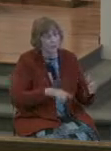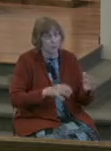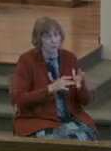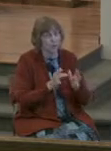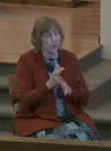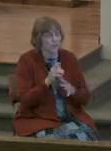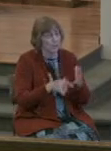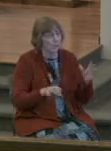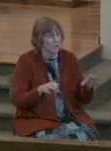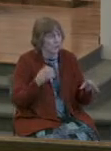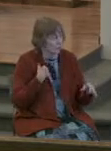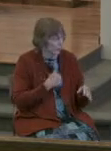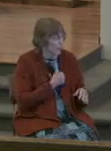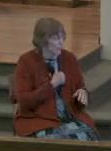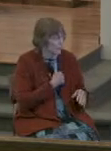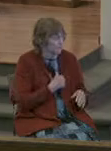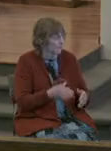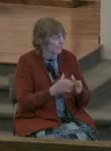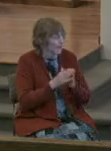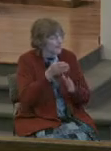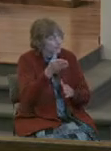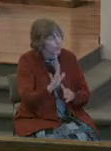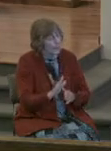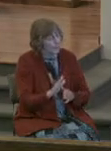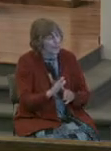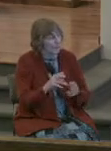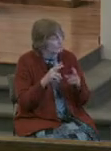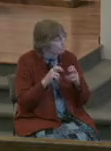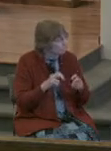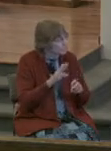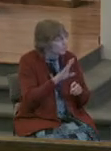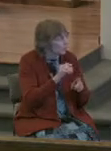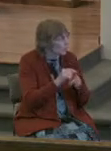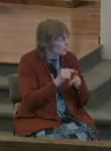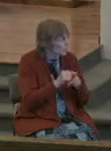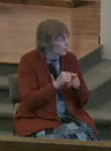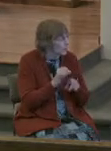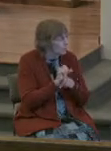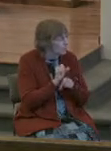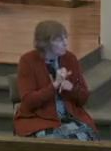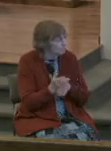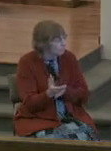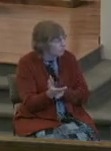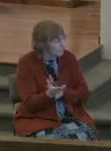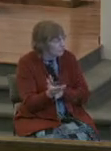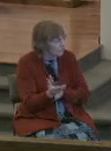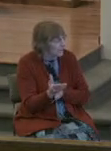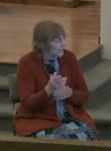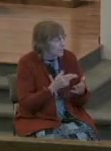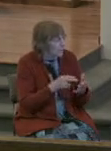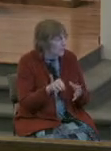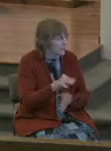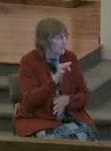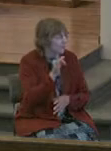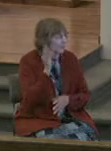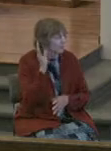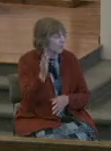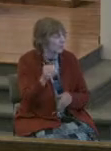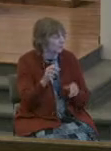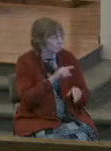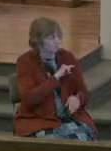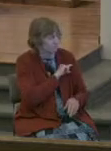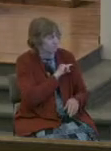what you did for us. And I pray, God, as we look into your word, that you would move among us this morning, that your Holy Spirit would